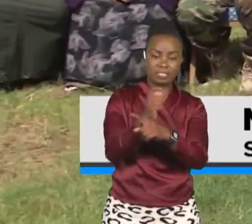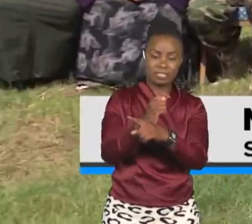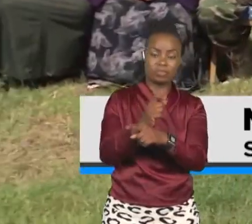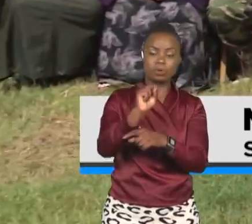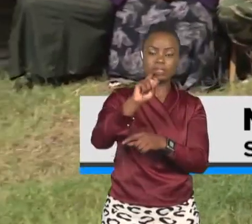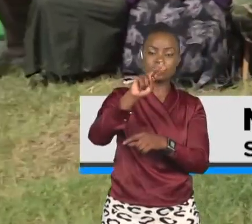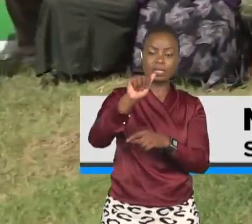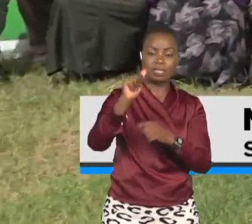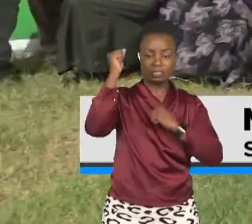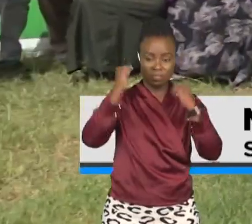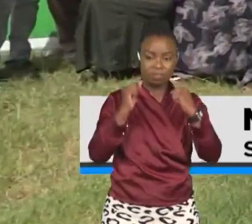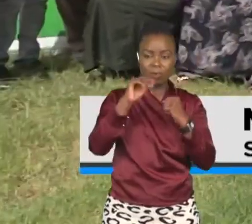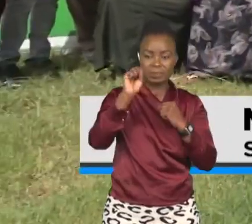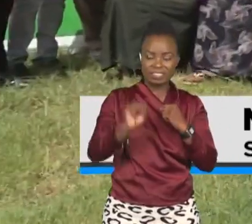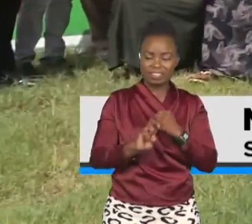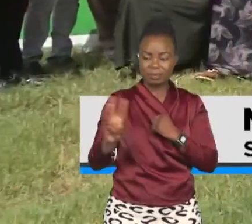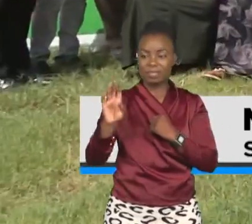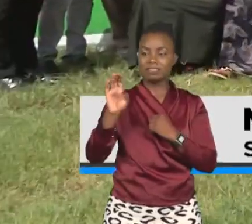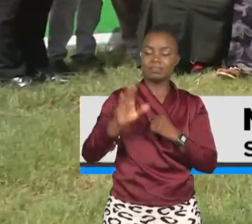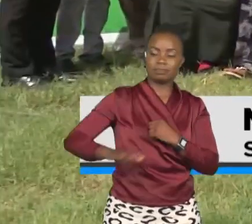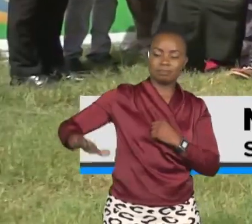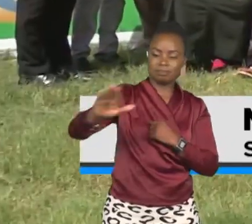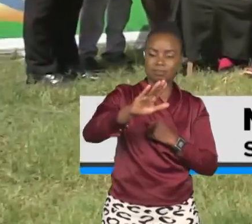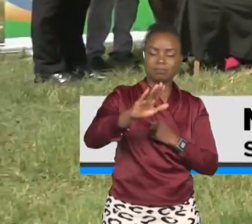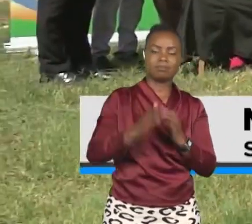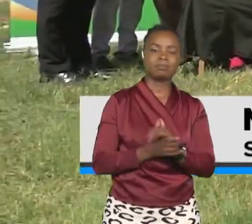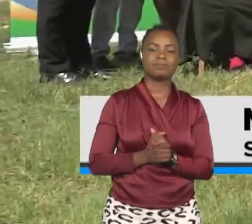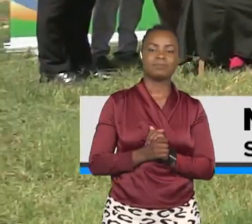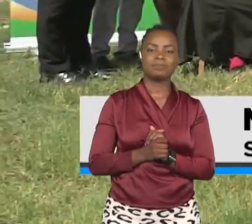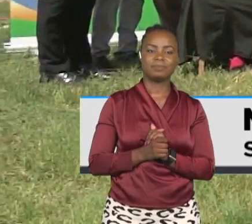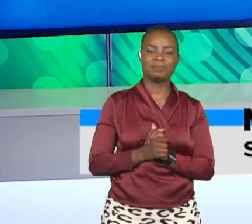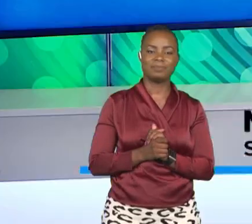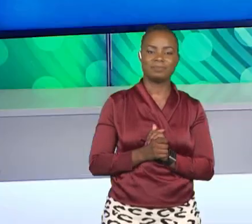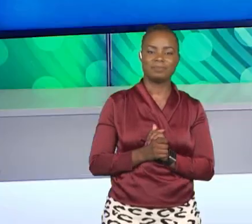soldiers from the Southwest States 6th Division.